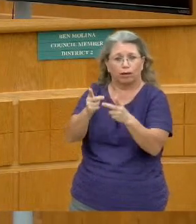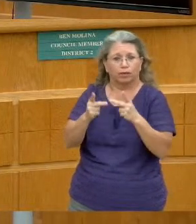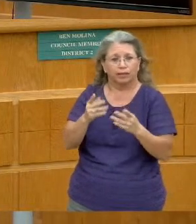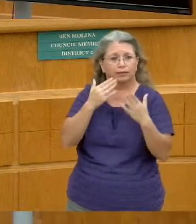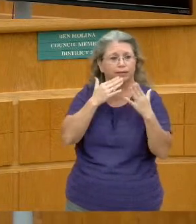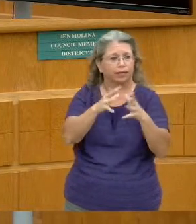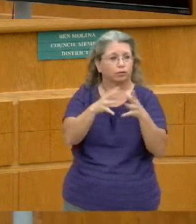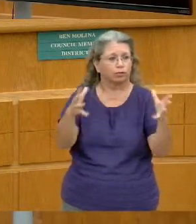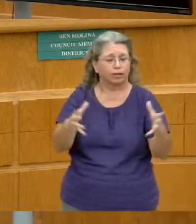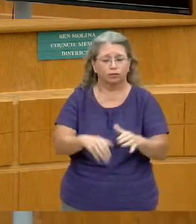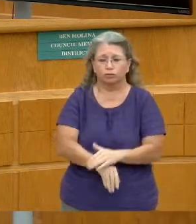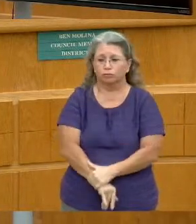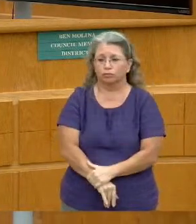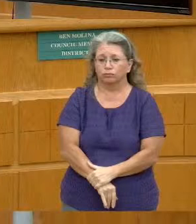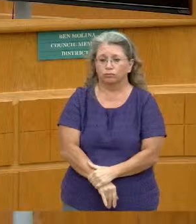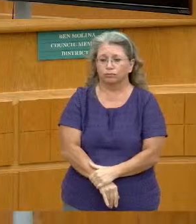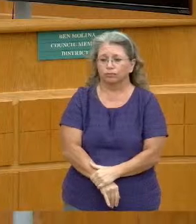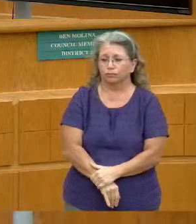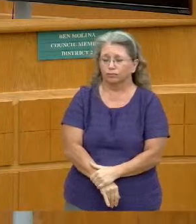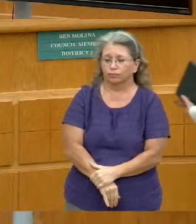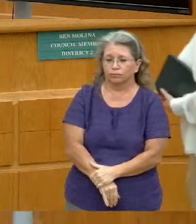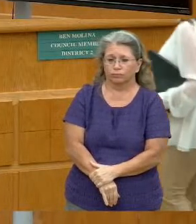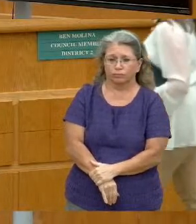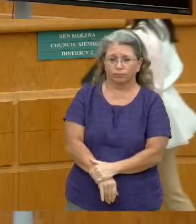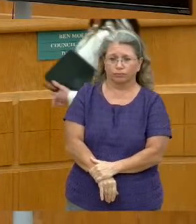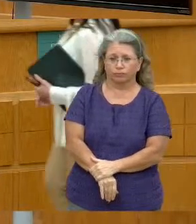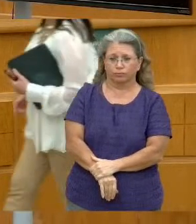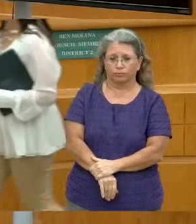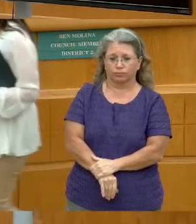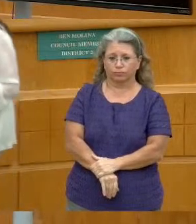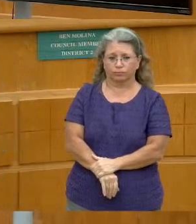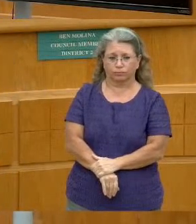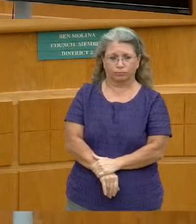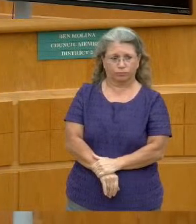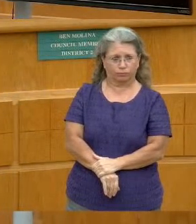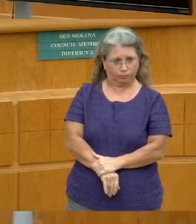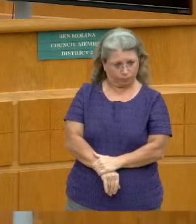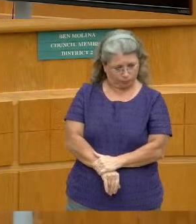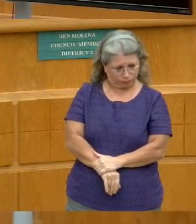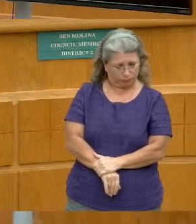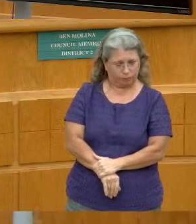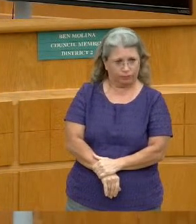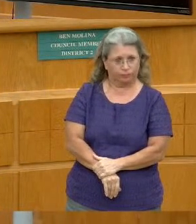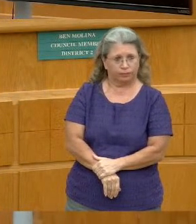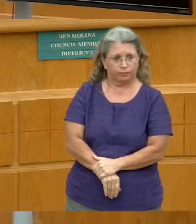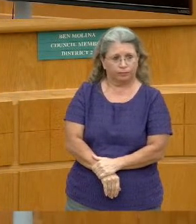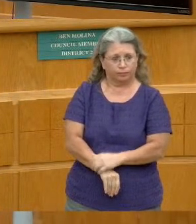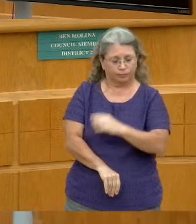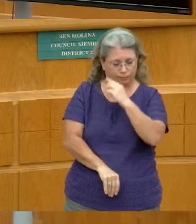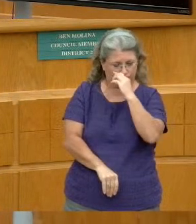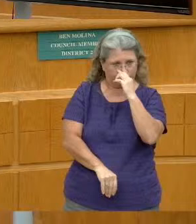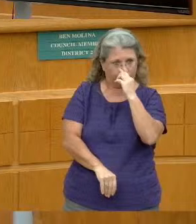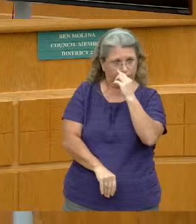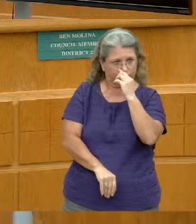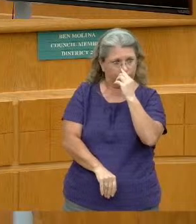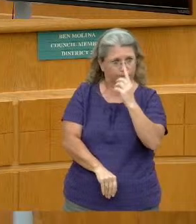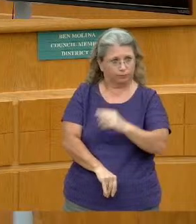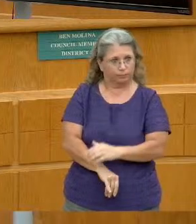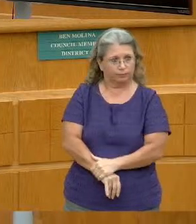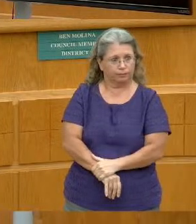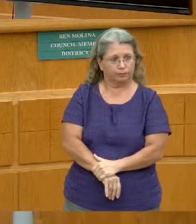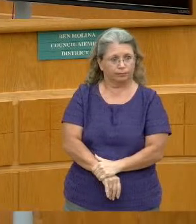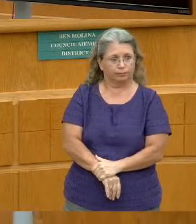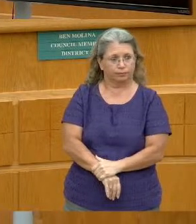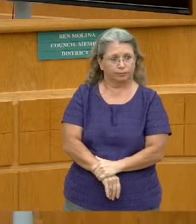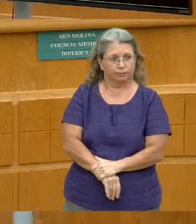much. En resumen, hoy quiero enfocarme en las acciones que vamos a tomar. El Dr. Ram, la autoridad de salud, estuvo en contacto conmigo y